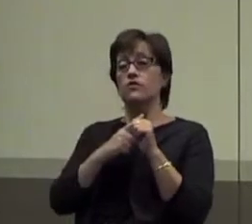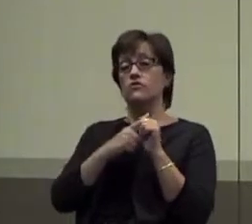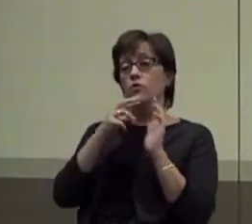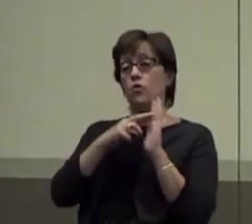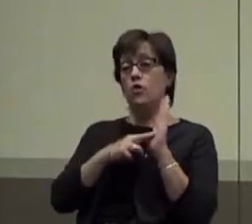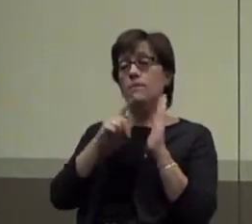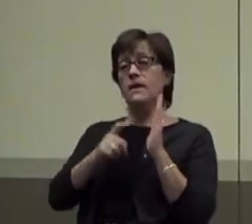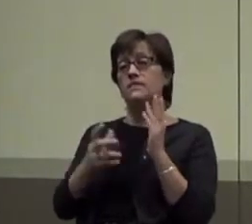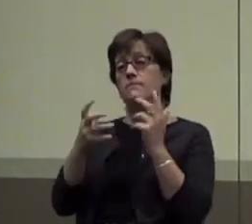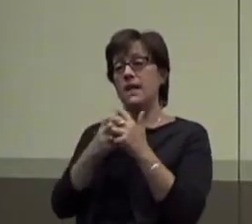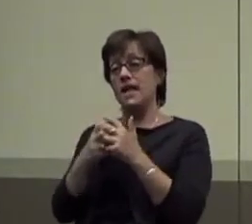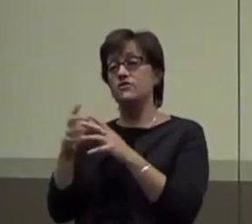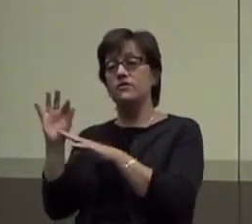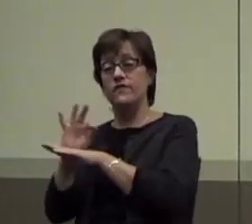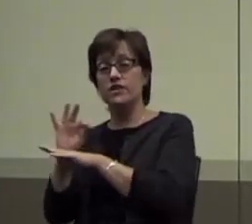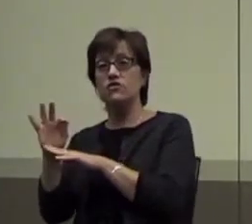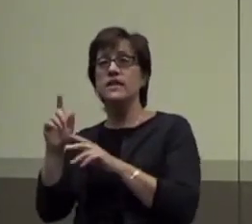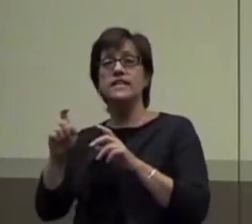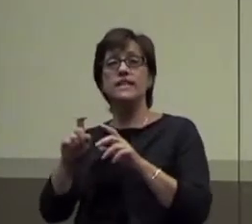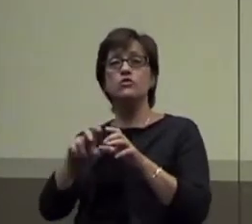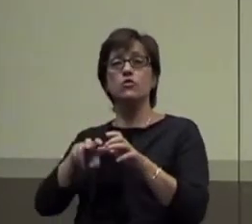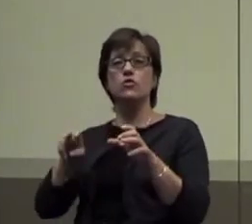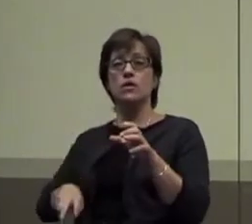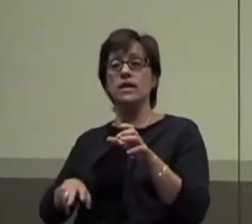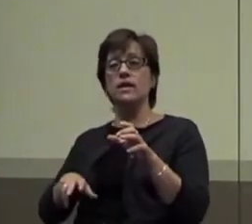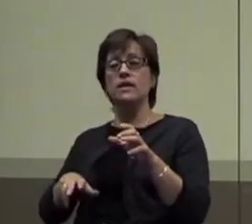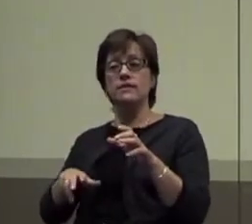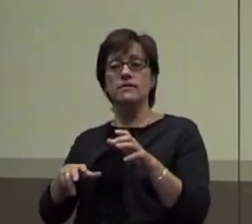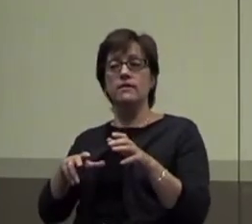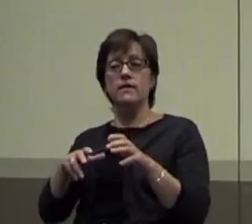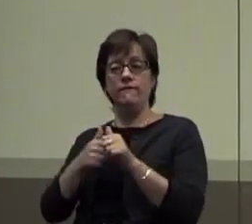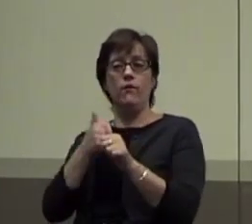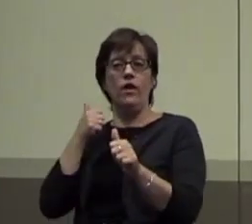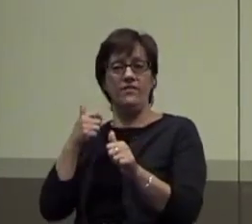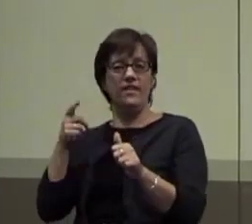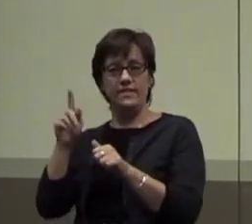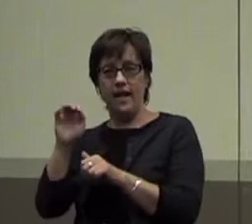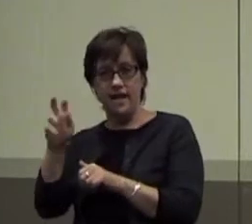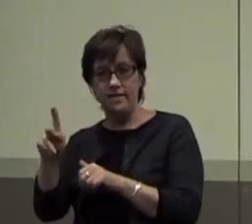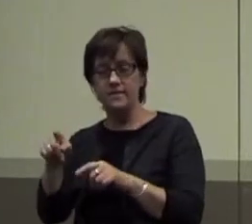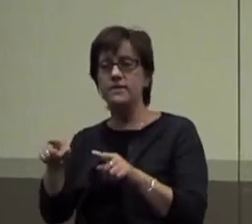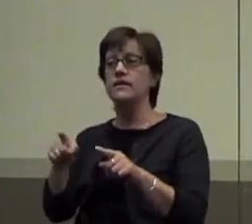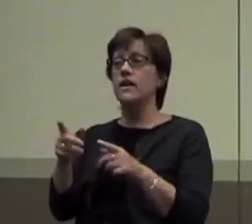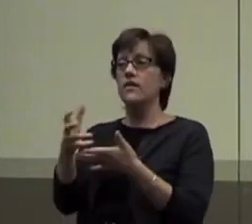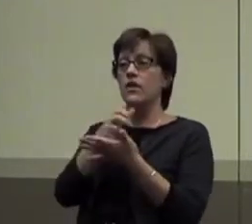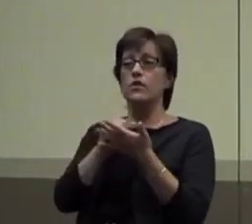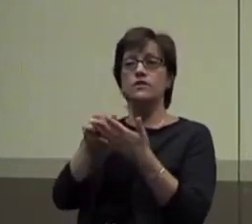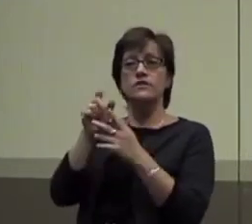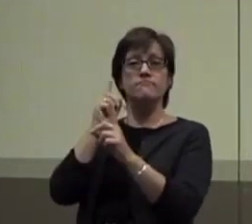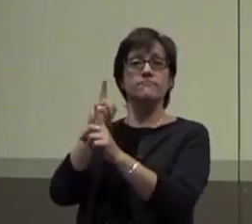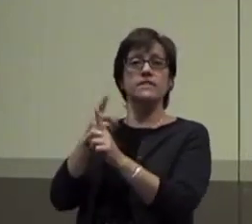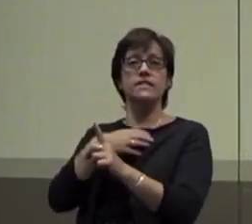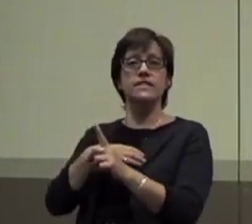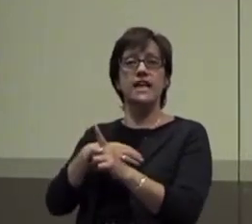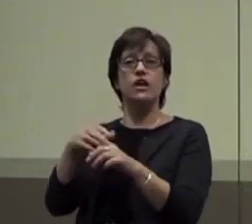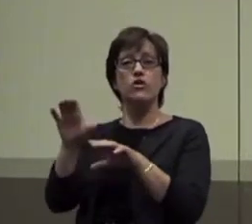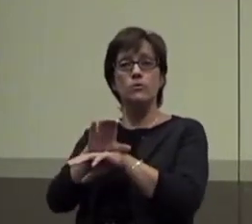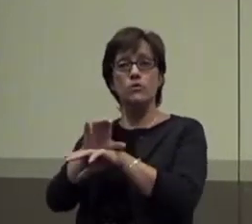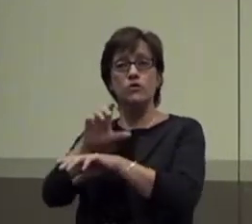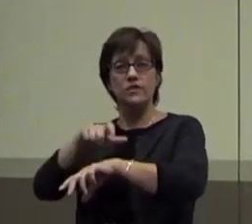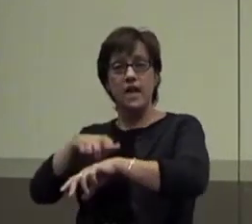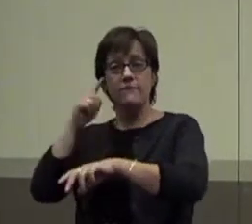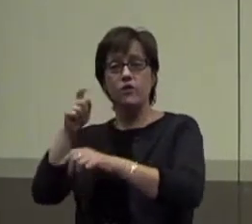match the function. So it needs to get her out of that task. So the student earns desired computer time for each sentence written.